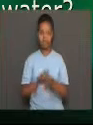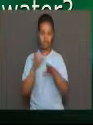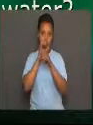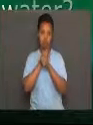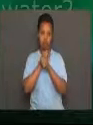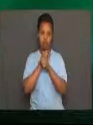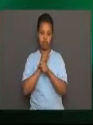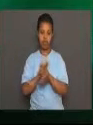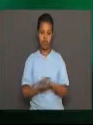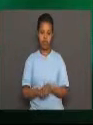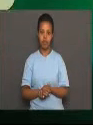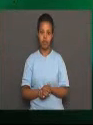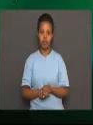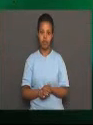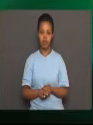Time's up.